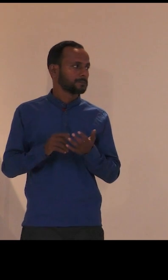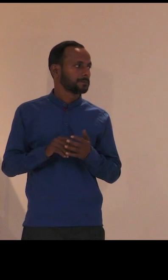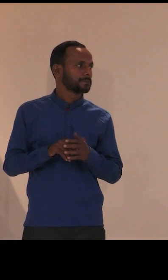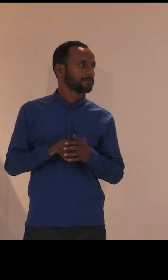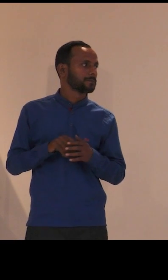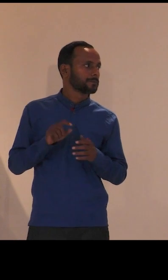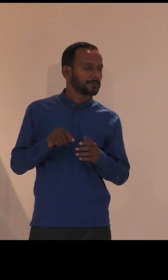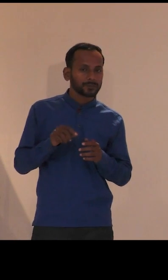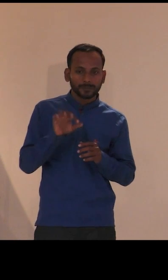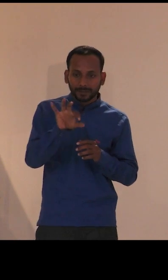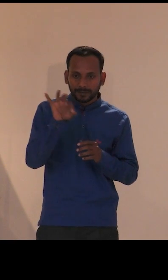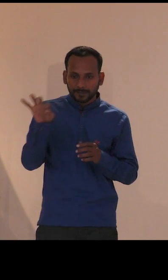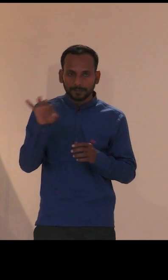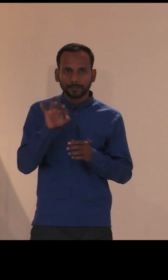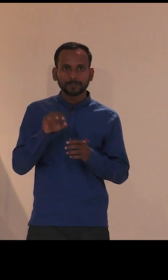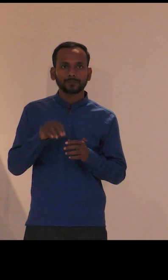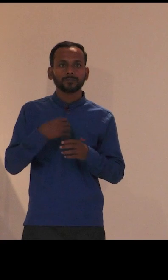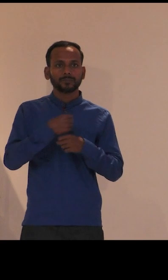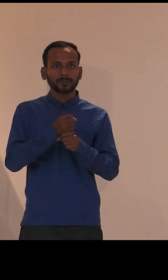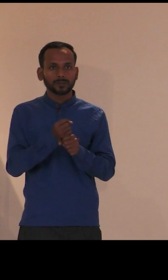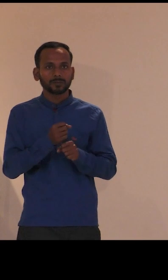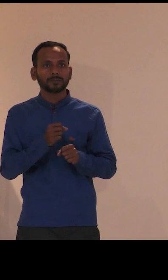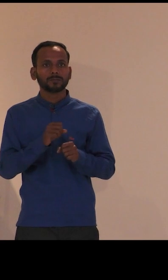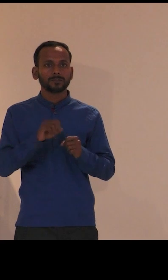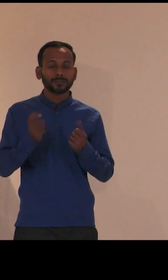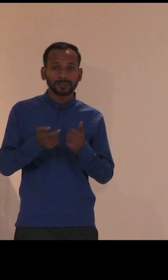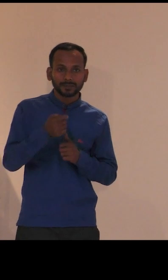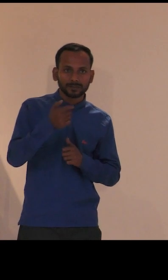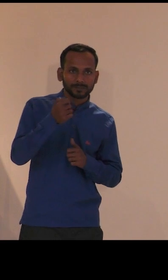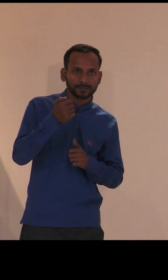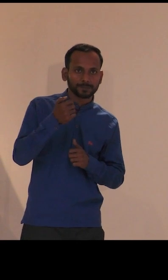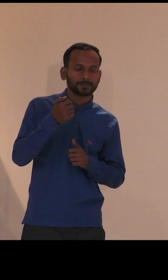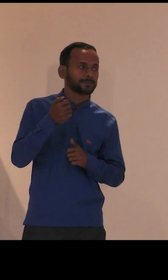of, when they formed a foundation to fund such